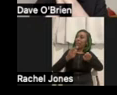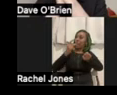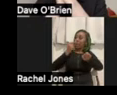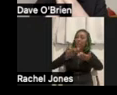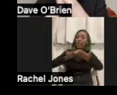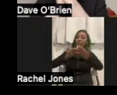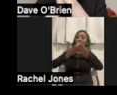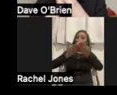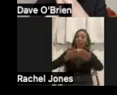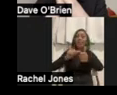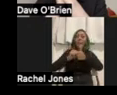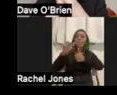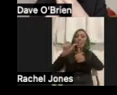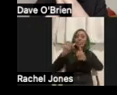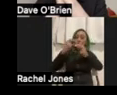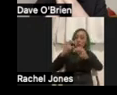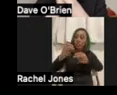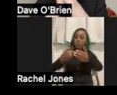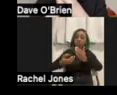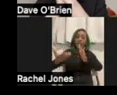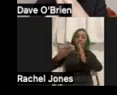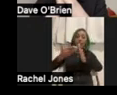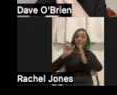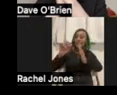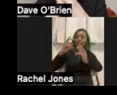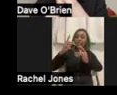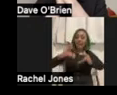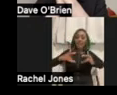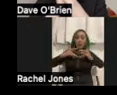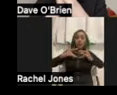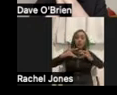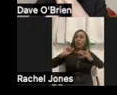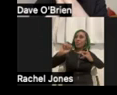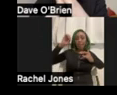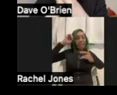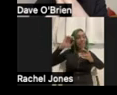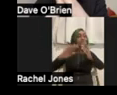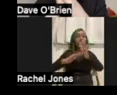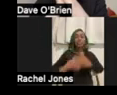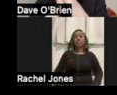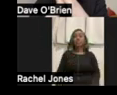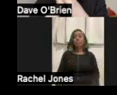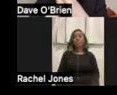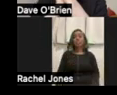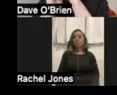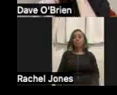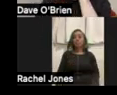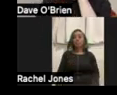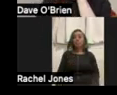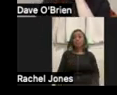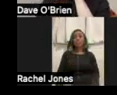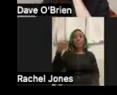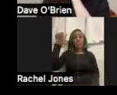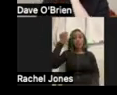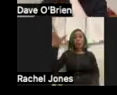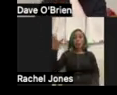better research in ways that kind of ignore sometimes the kind of labor that agency takes.